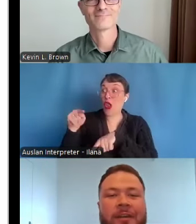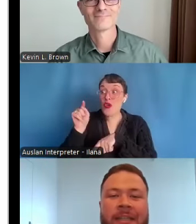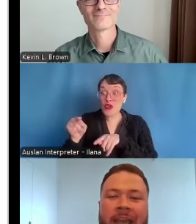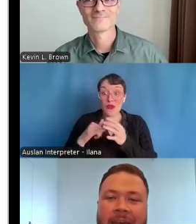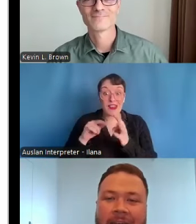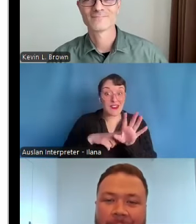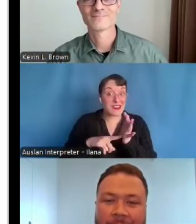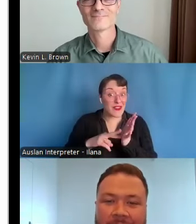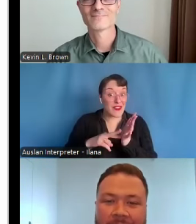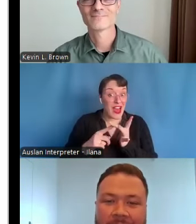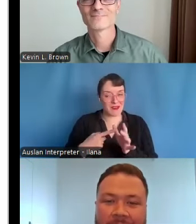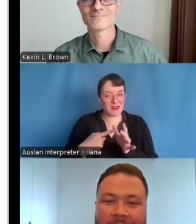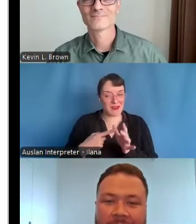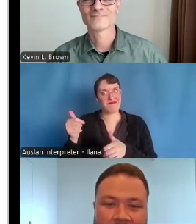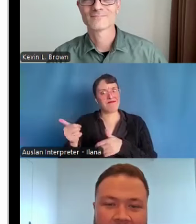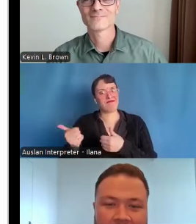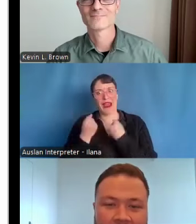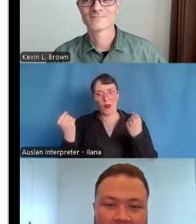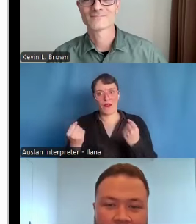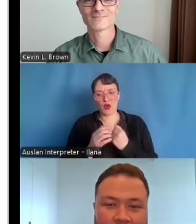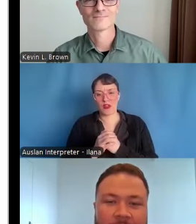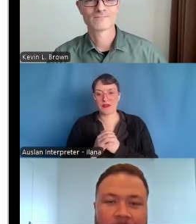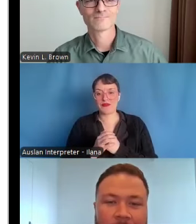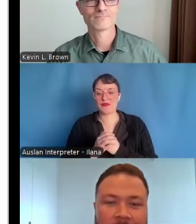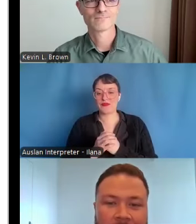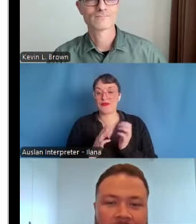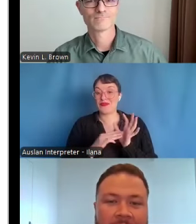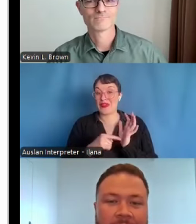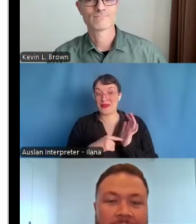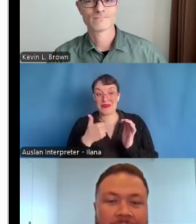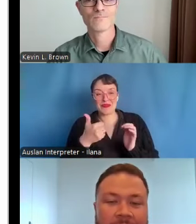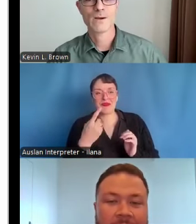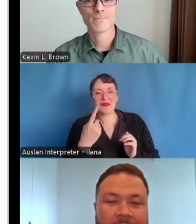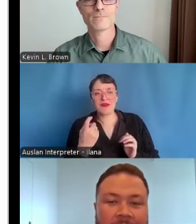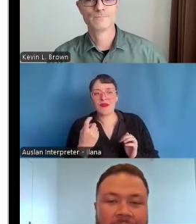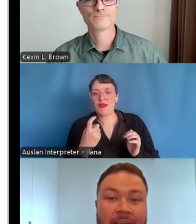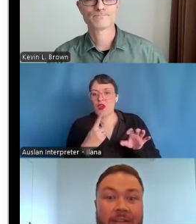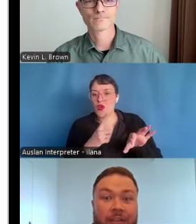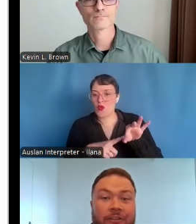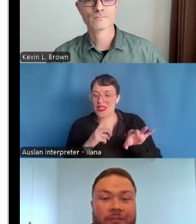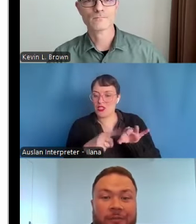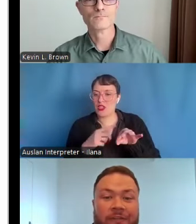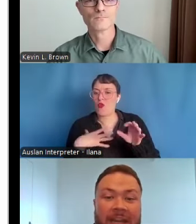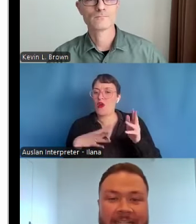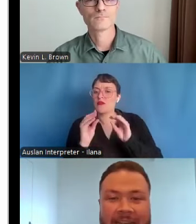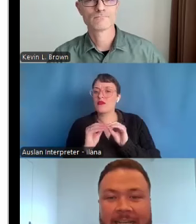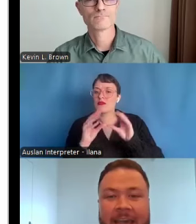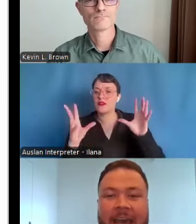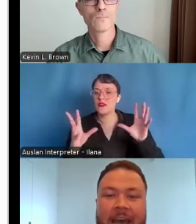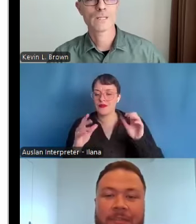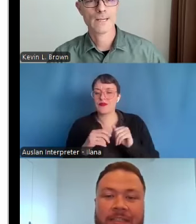that one. And then there's just a final question in the chat, just in clarification around the use of the word